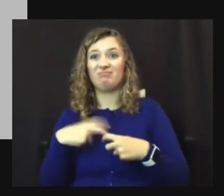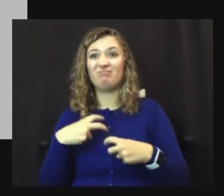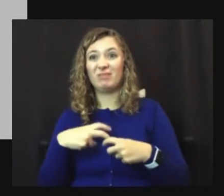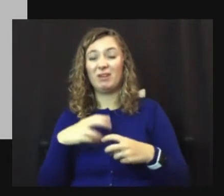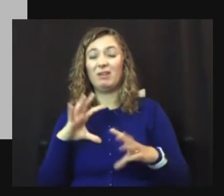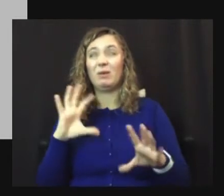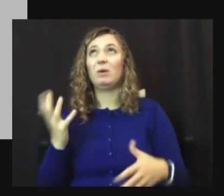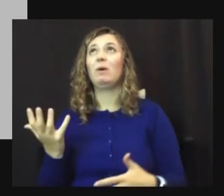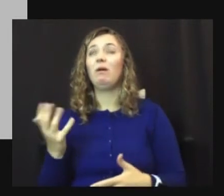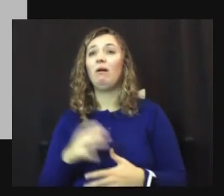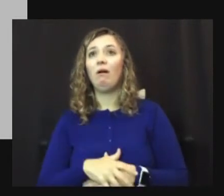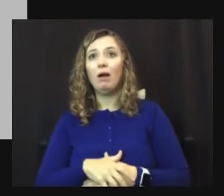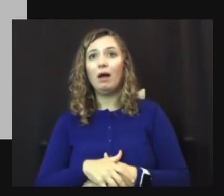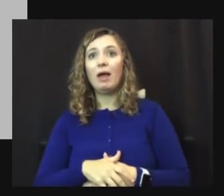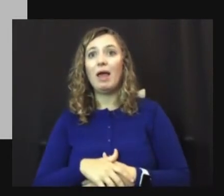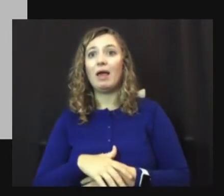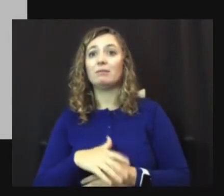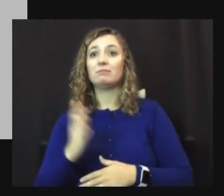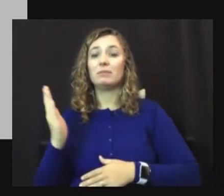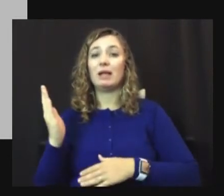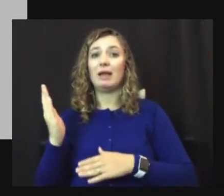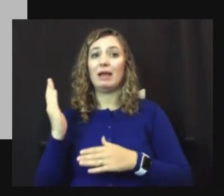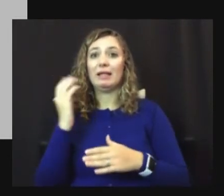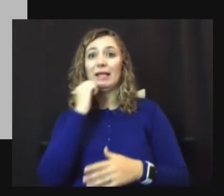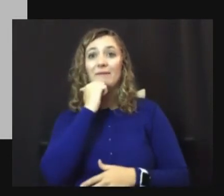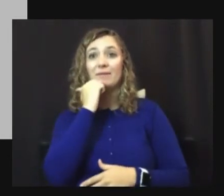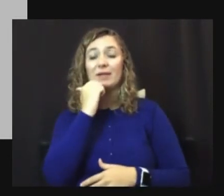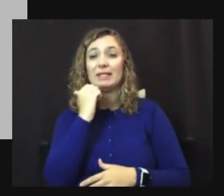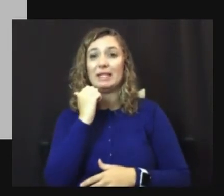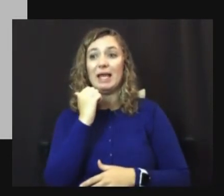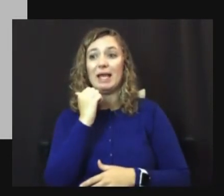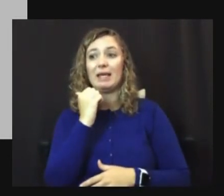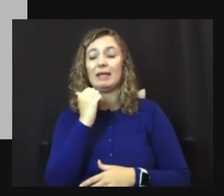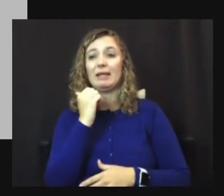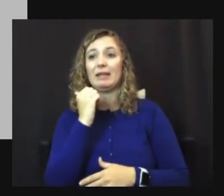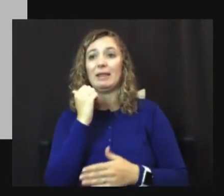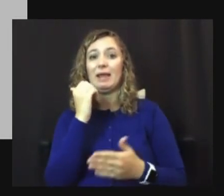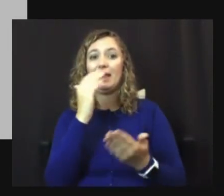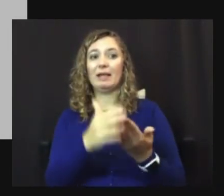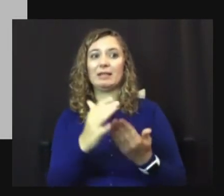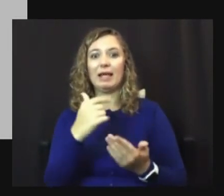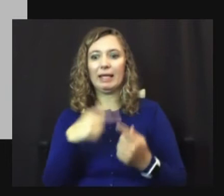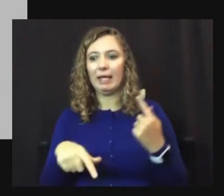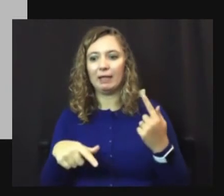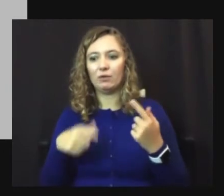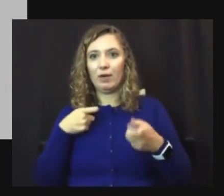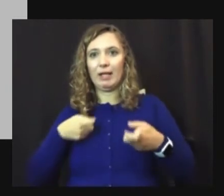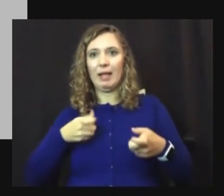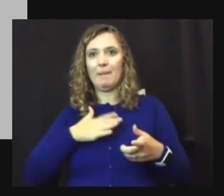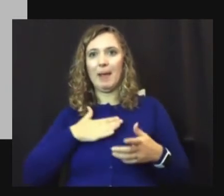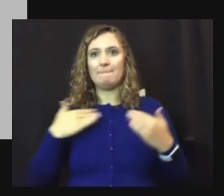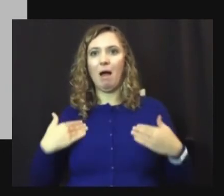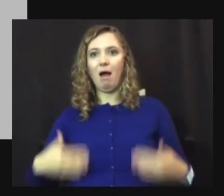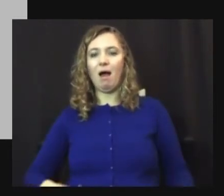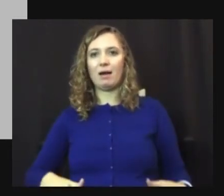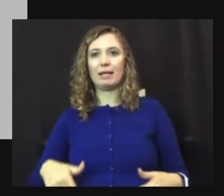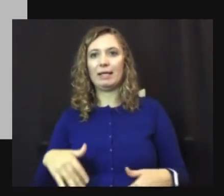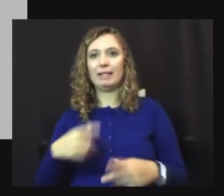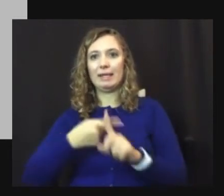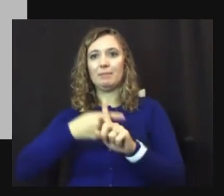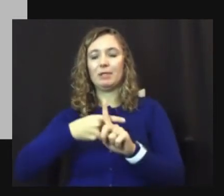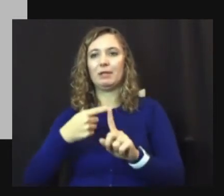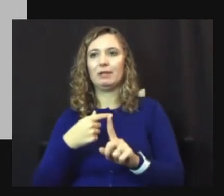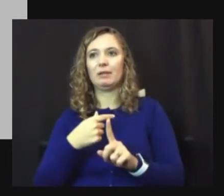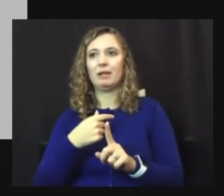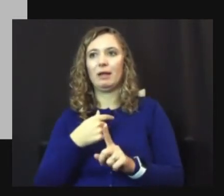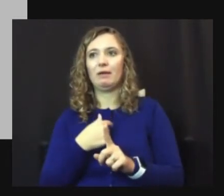day, I can't even regulate my body temperature anymore. I've been hypothermic and